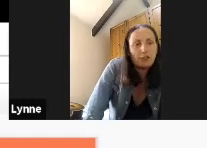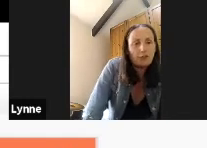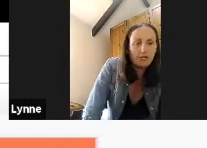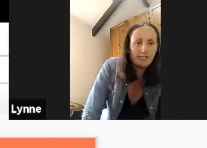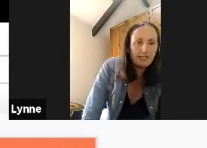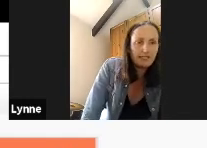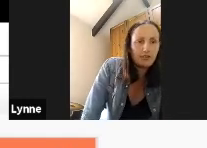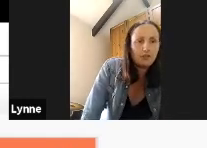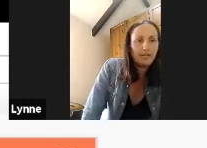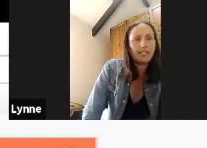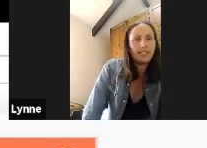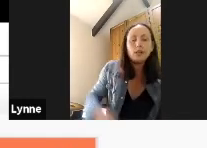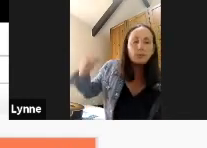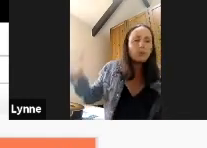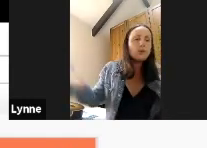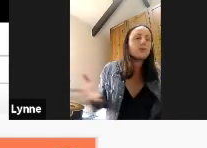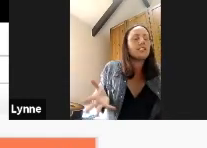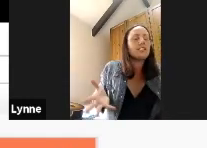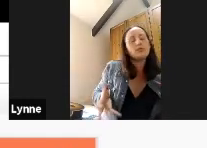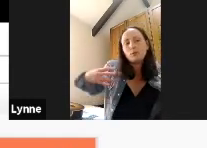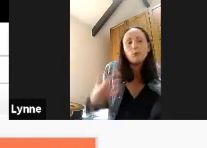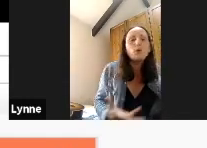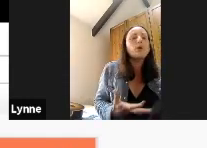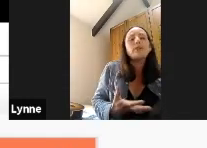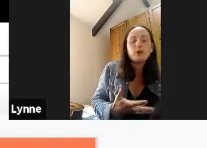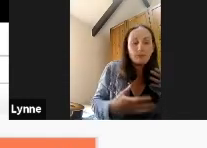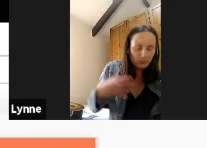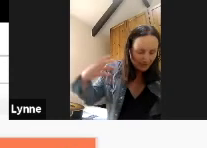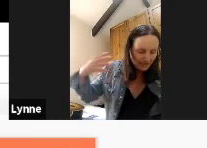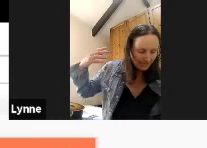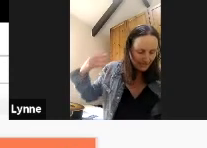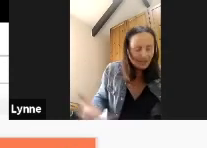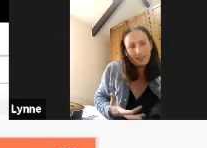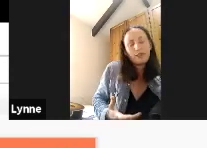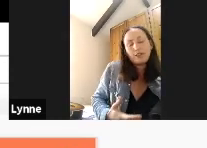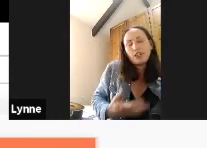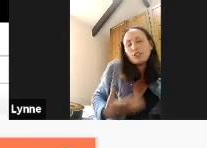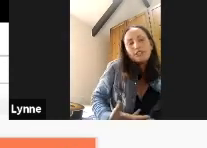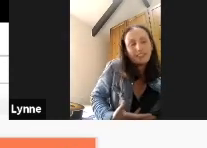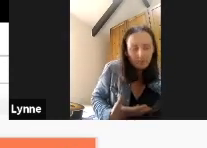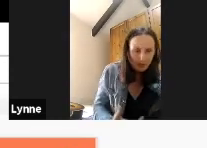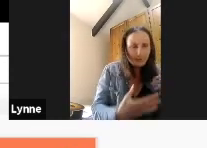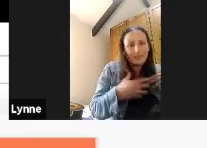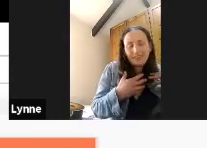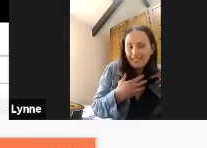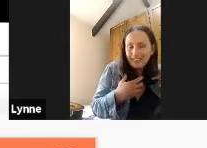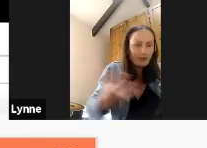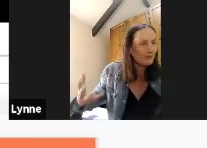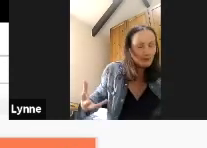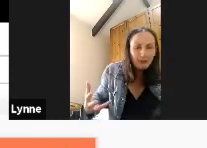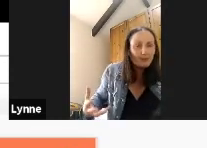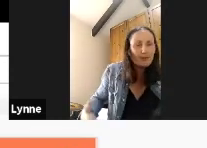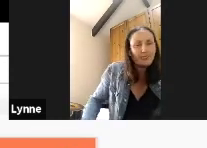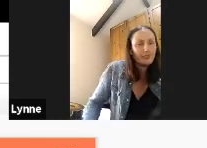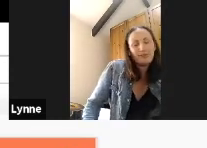There's lots of reasons to try and pool resources, and the more that we bring other countries and people and, you know,